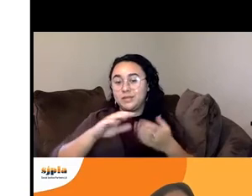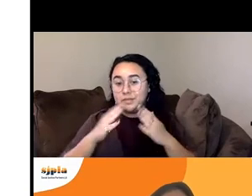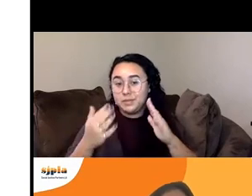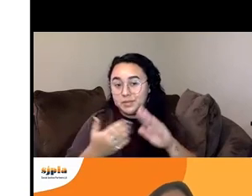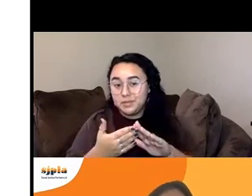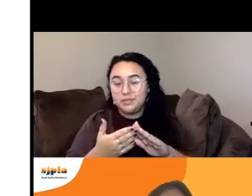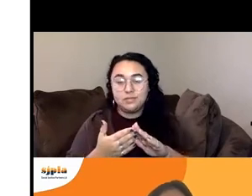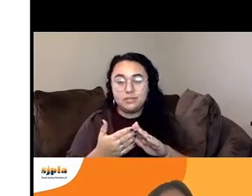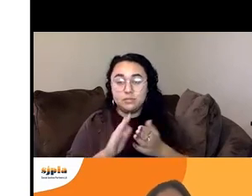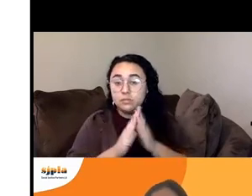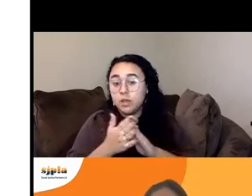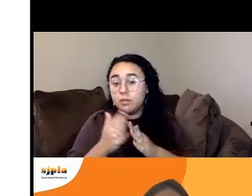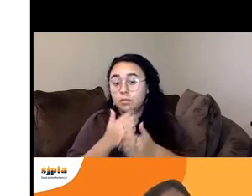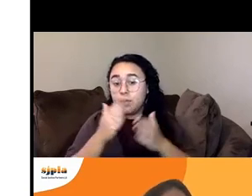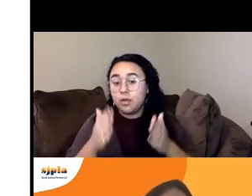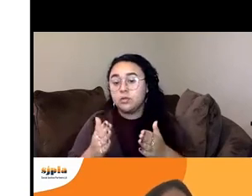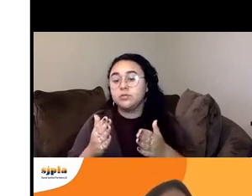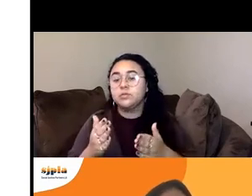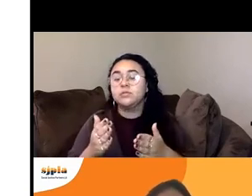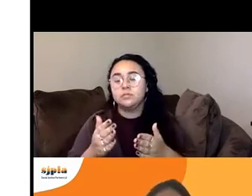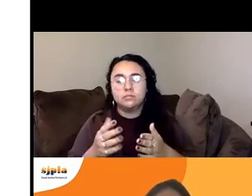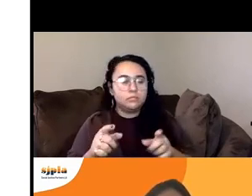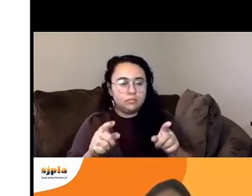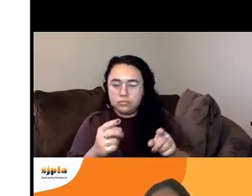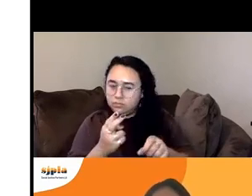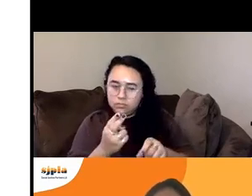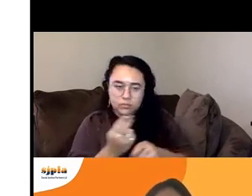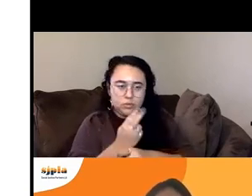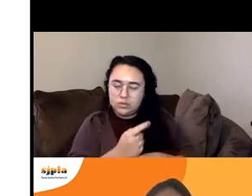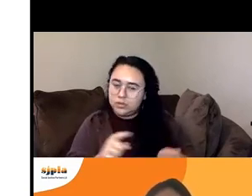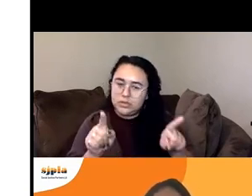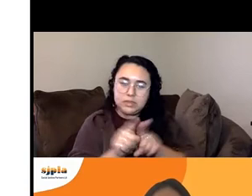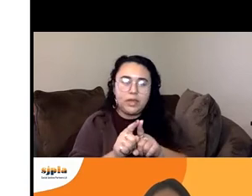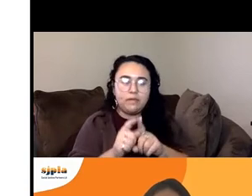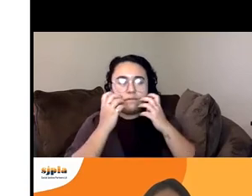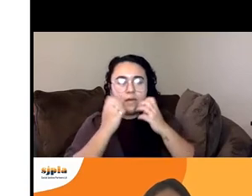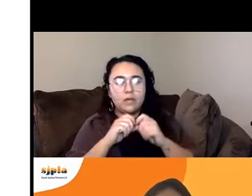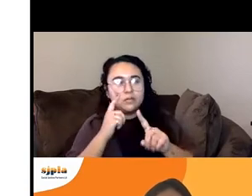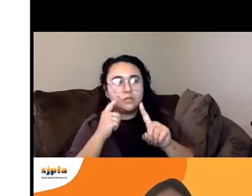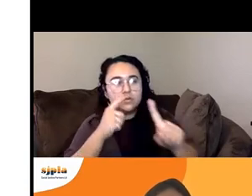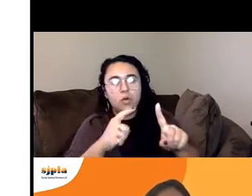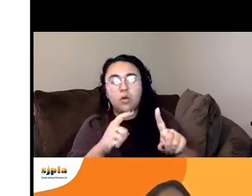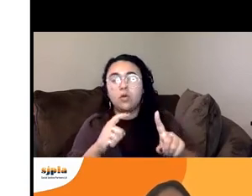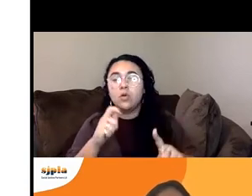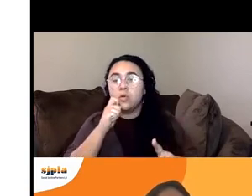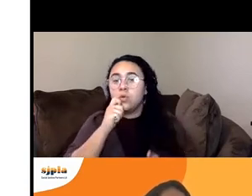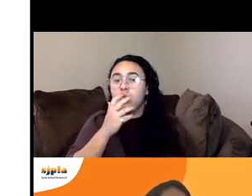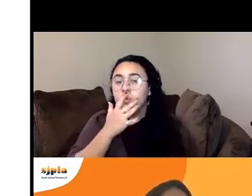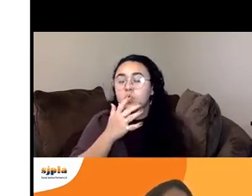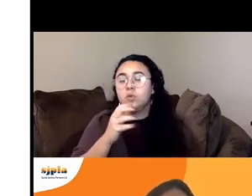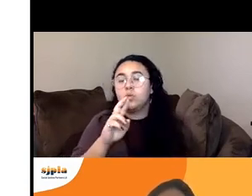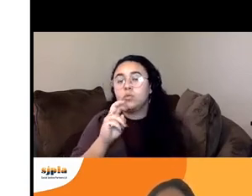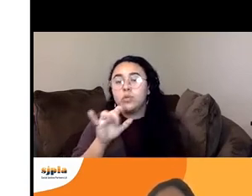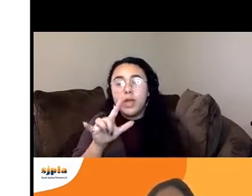ask that to become a partner, you share in our values. We're working collectively towards racial and social justice. You